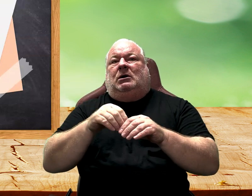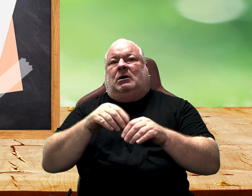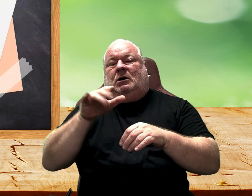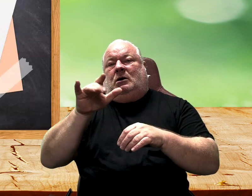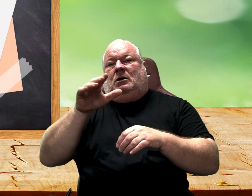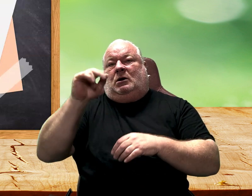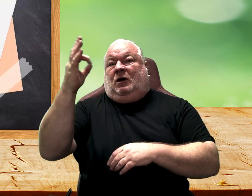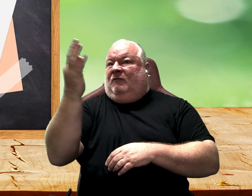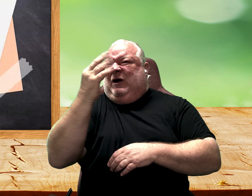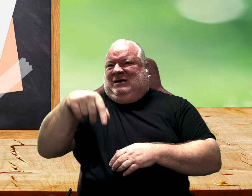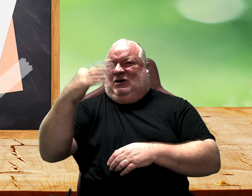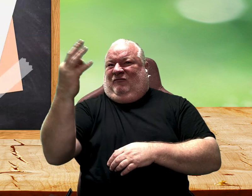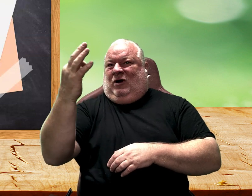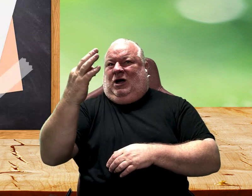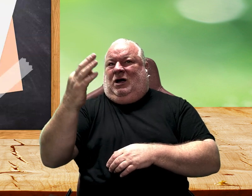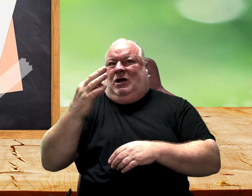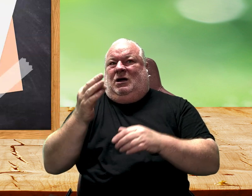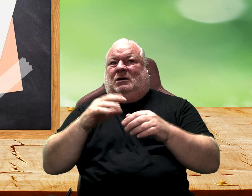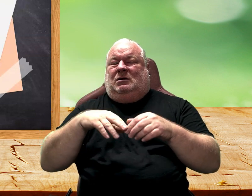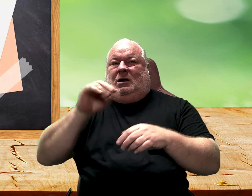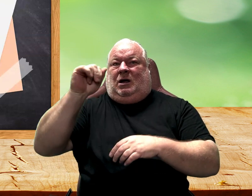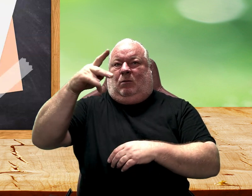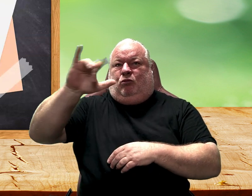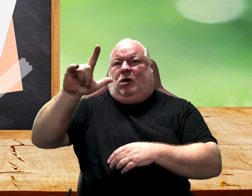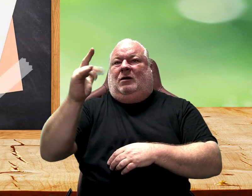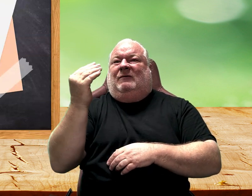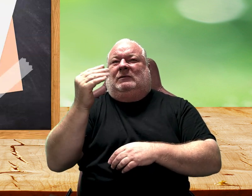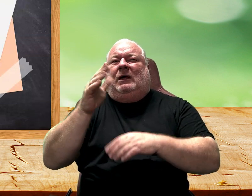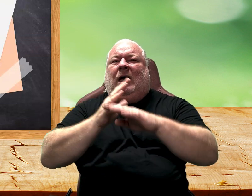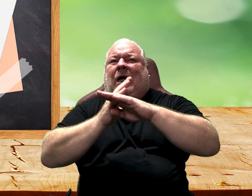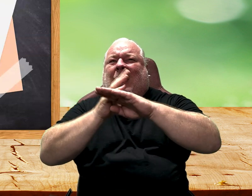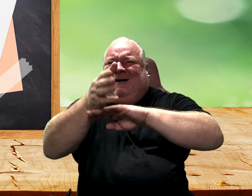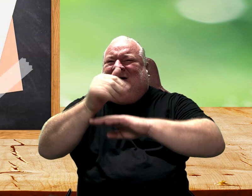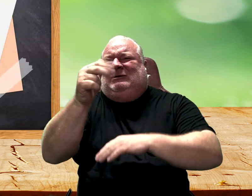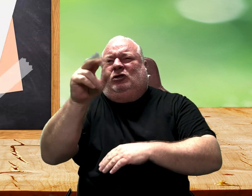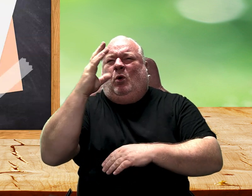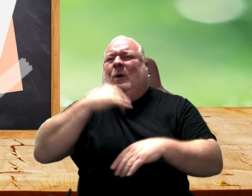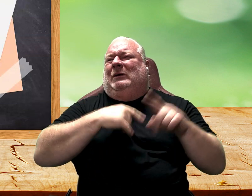wait until after 10:30 because we're testing.